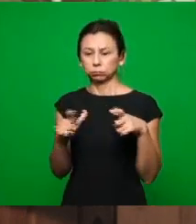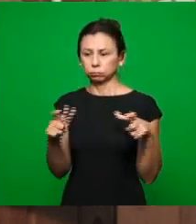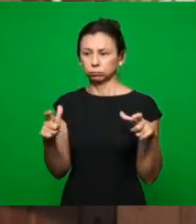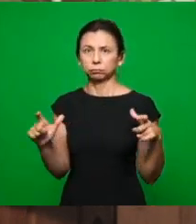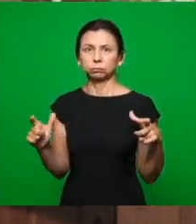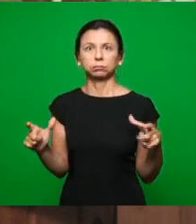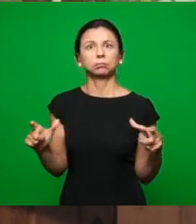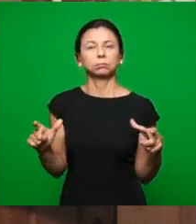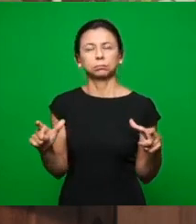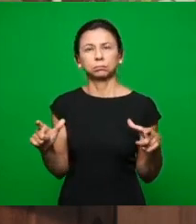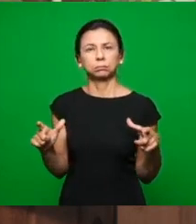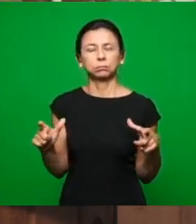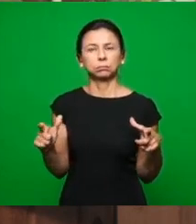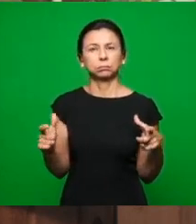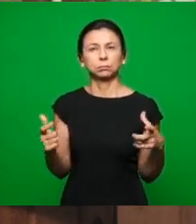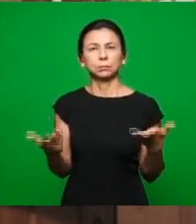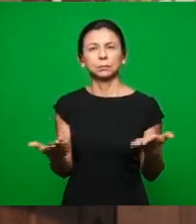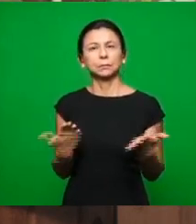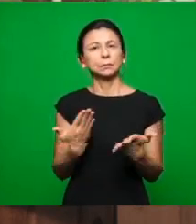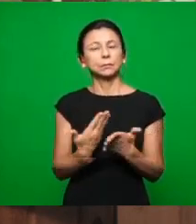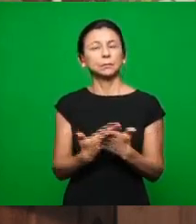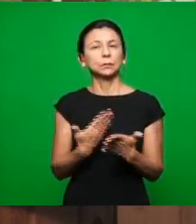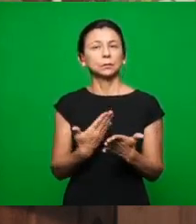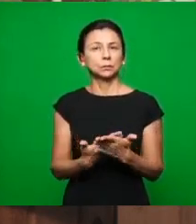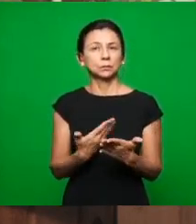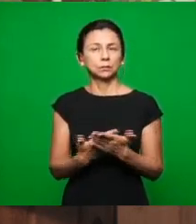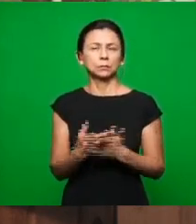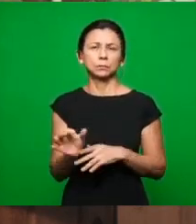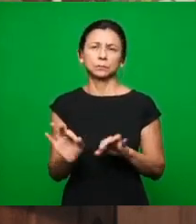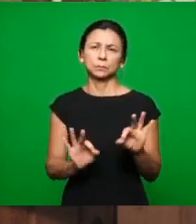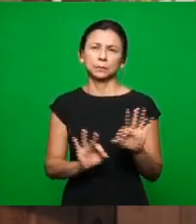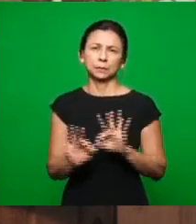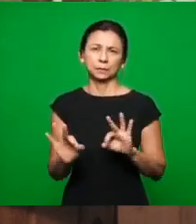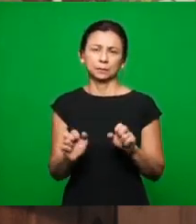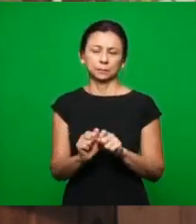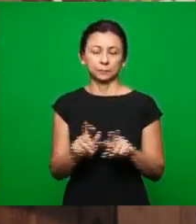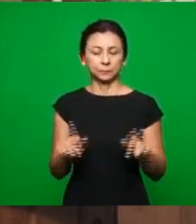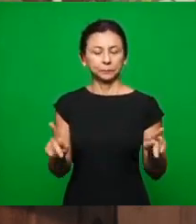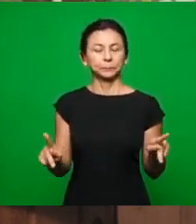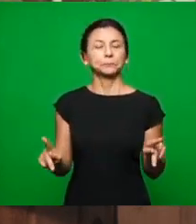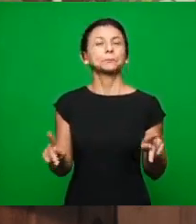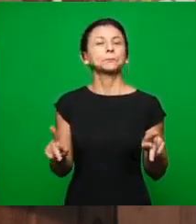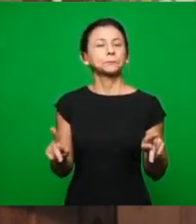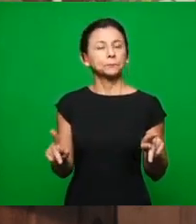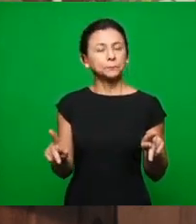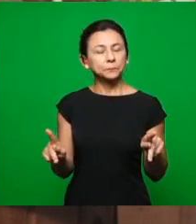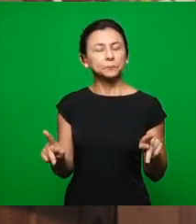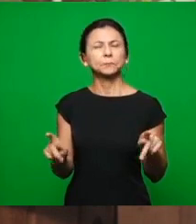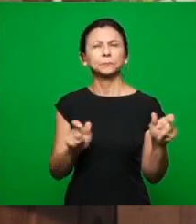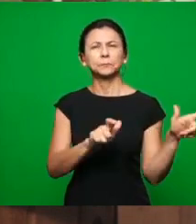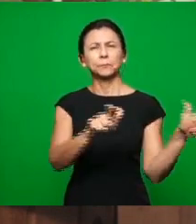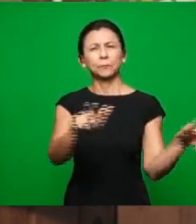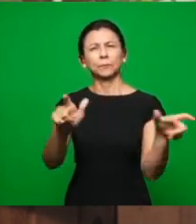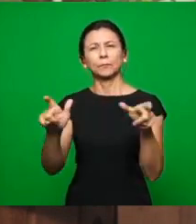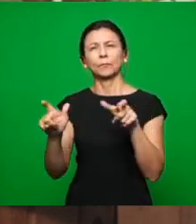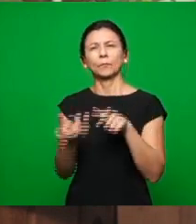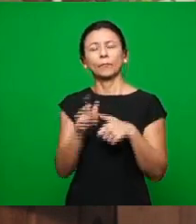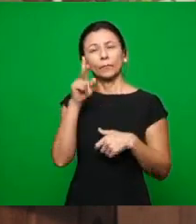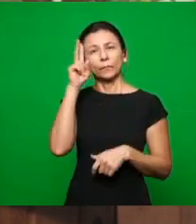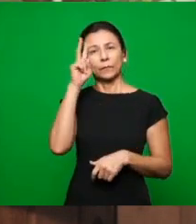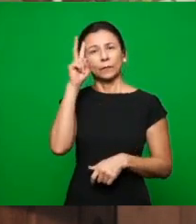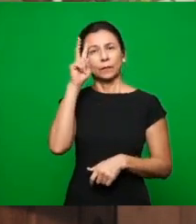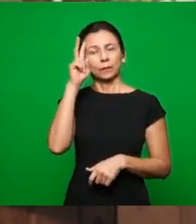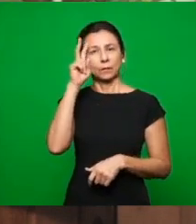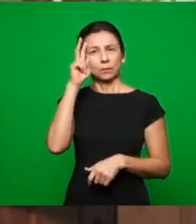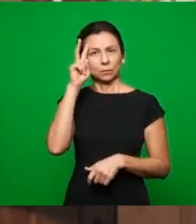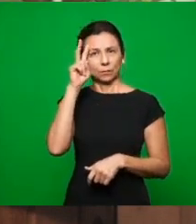this growth is related to the studies that we have been doing in the Book of Revelations.